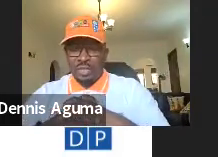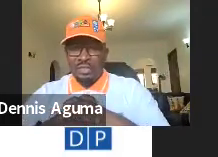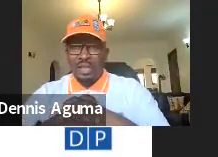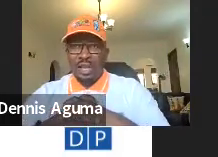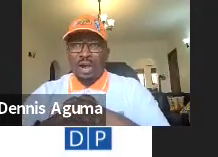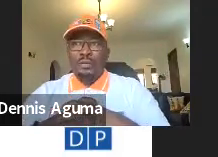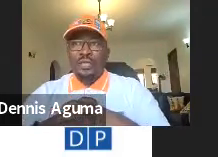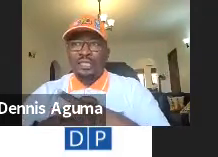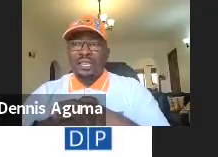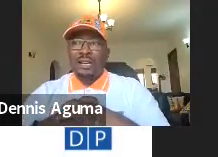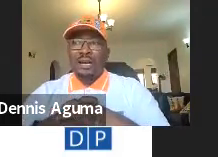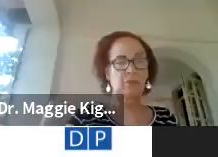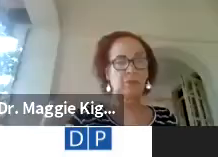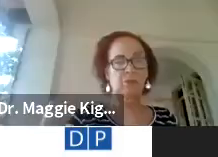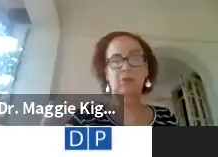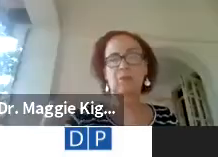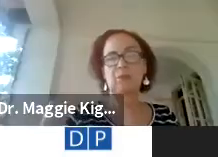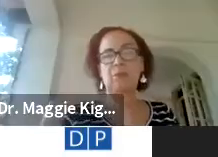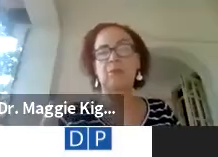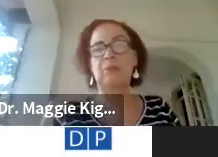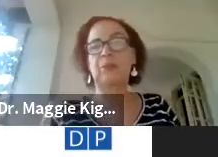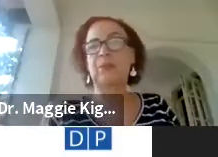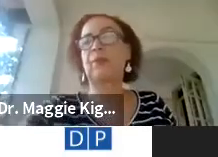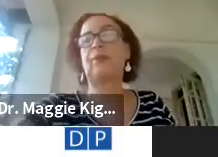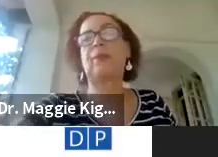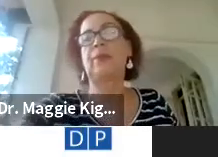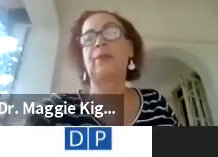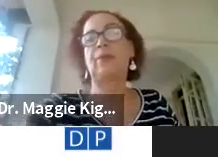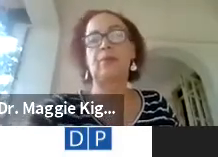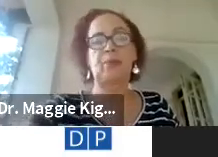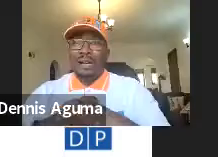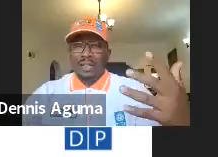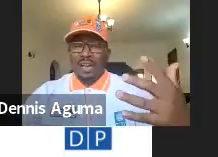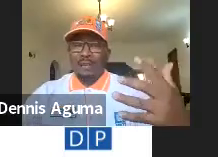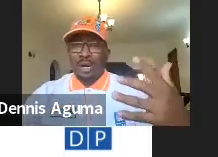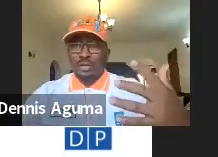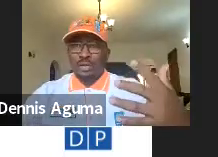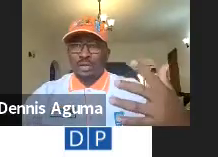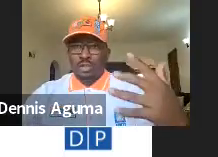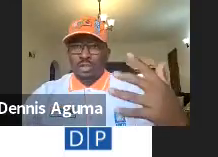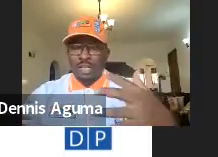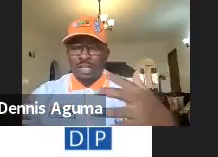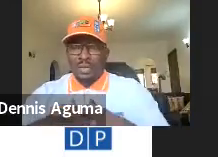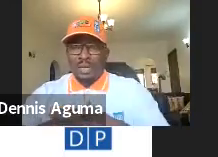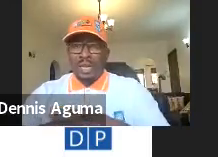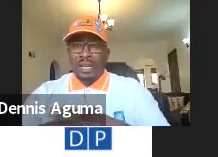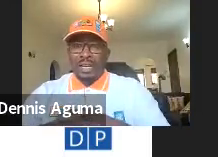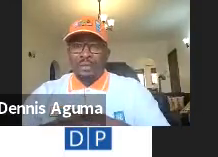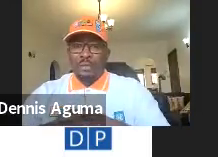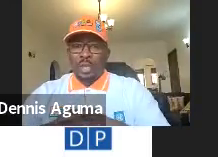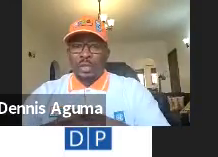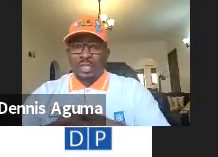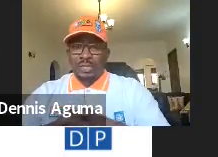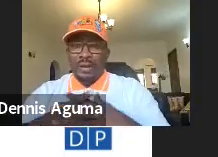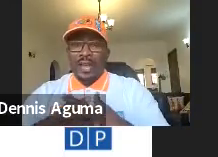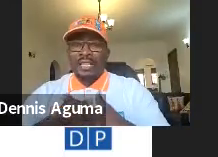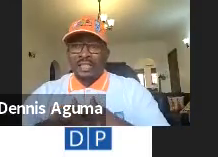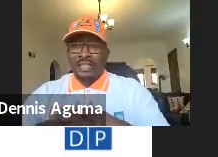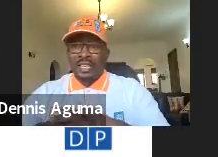education for students. Often you find that people sit in class to study about entrepreneurship. What